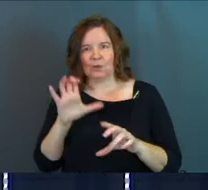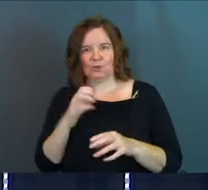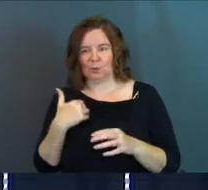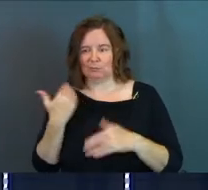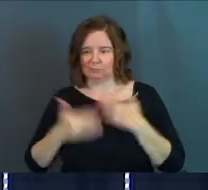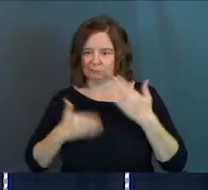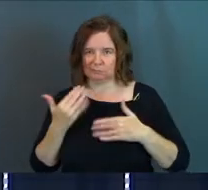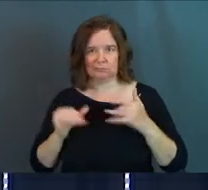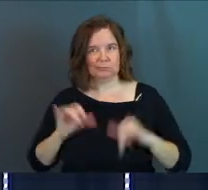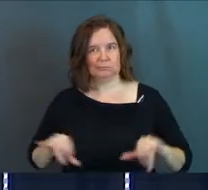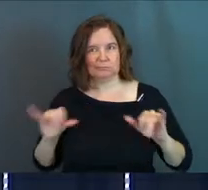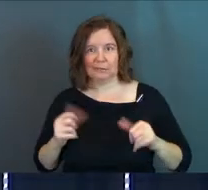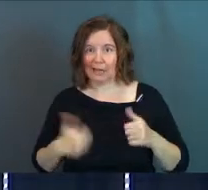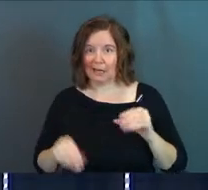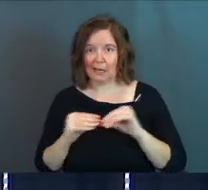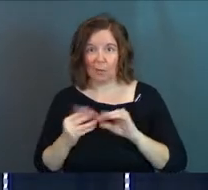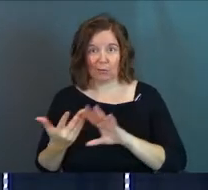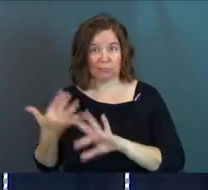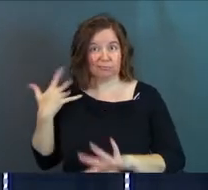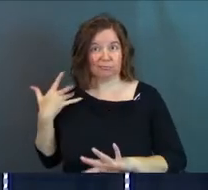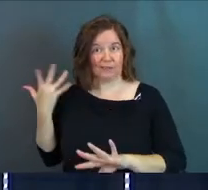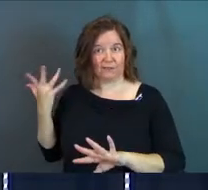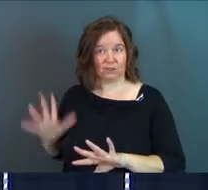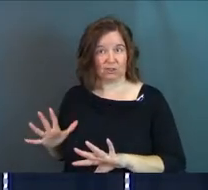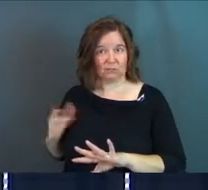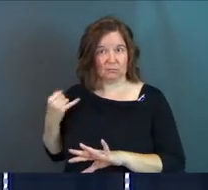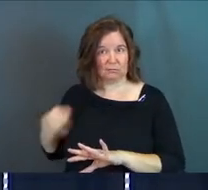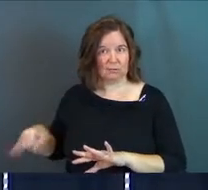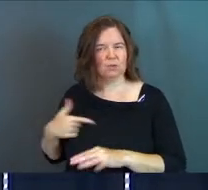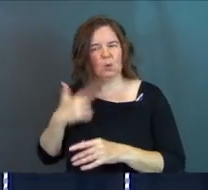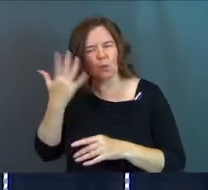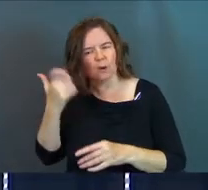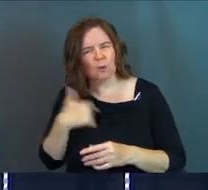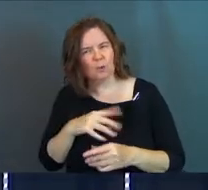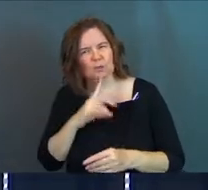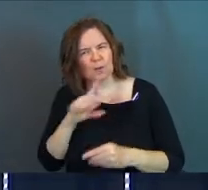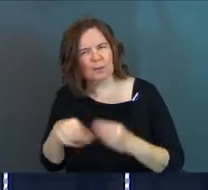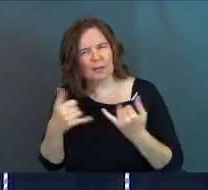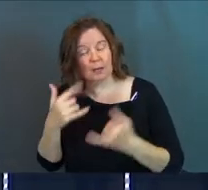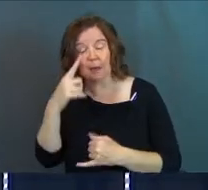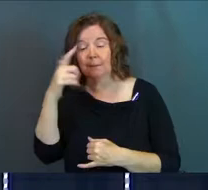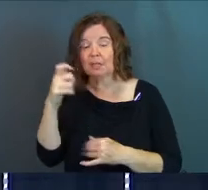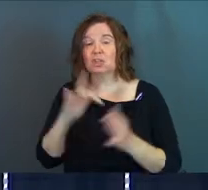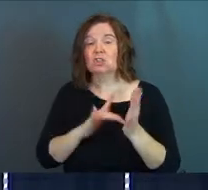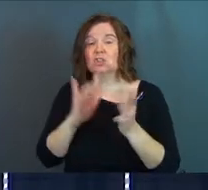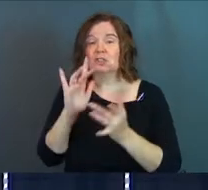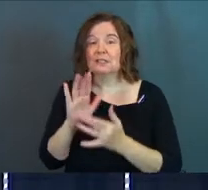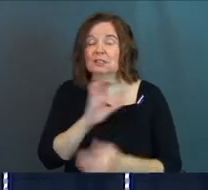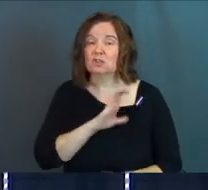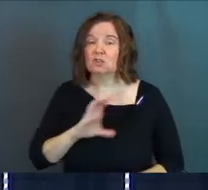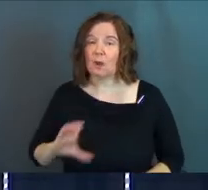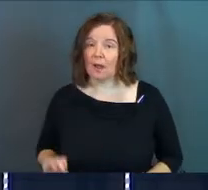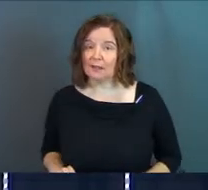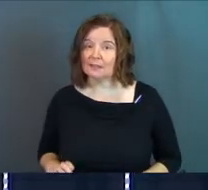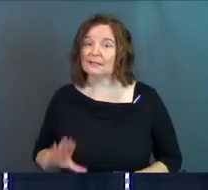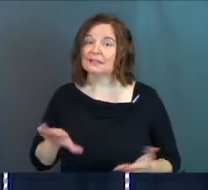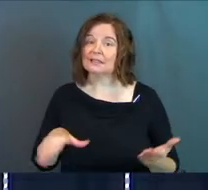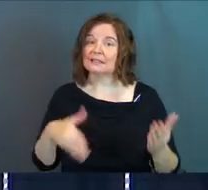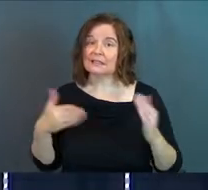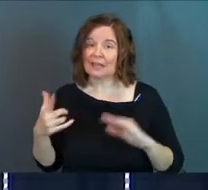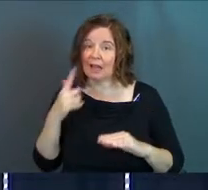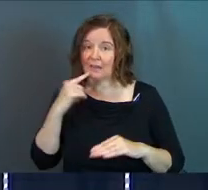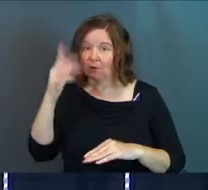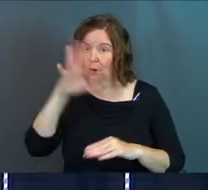these ritual sacrifices anymore in the Christian church. And so why in the world would we talk about them? Because Jesus Christ died